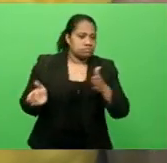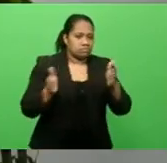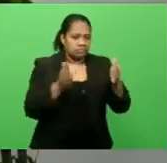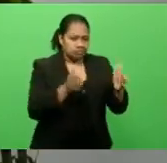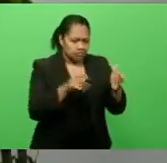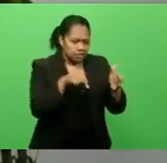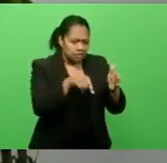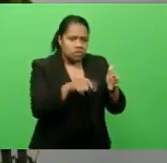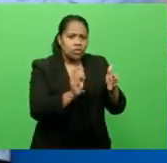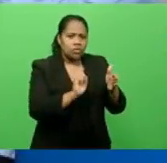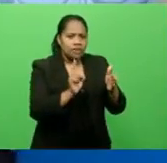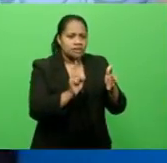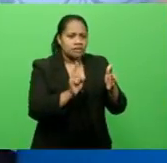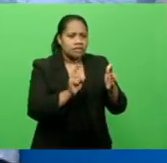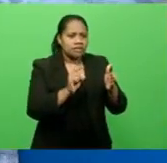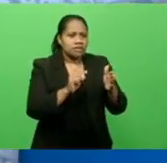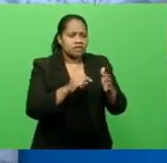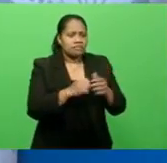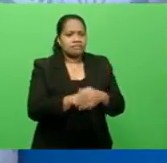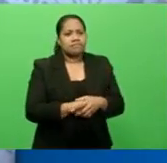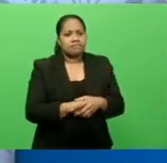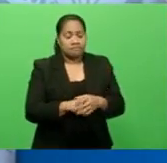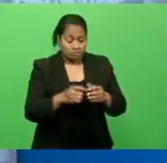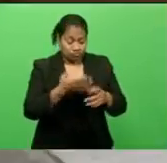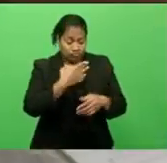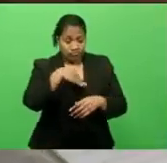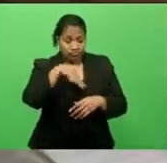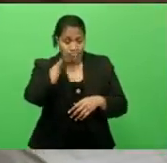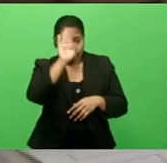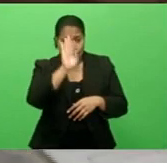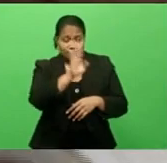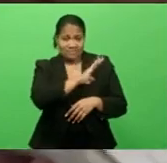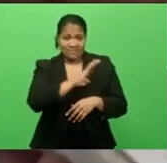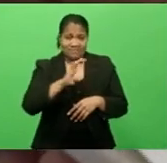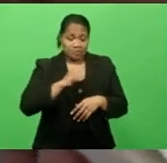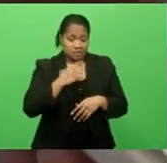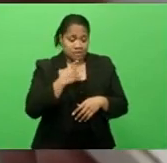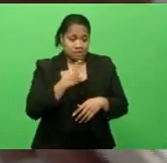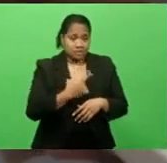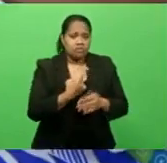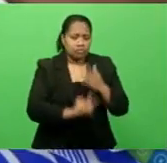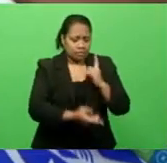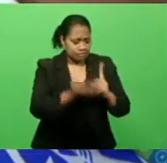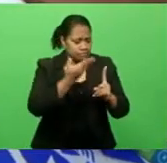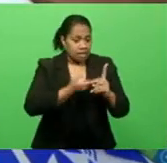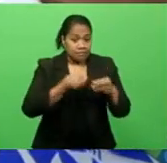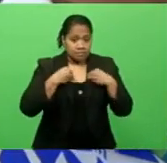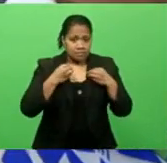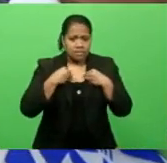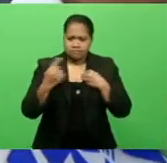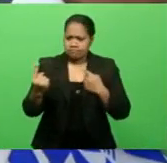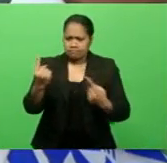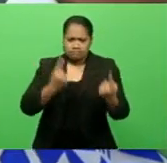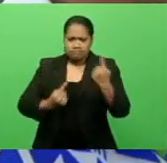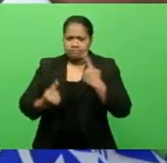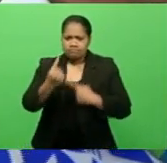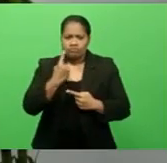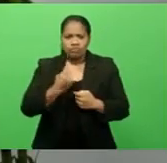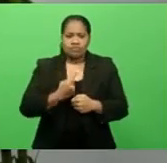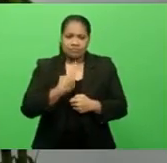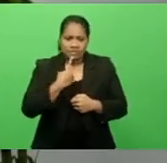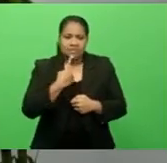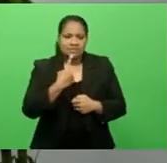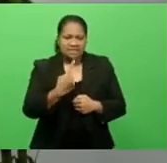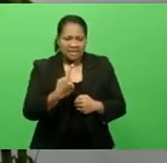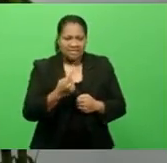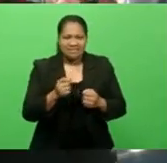system of willful compliance. Chief Executive Joel Ibrahim says businesses have also been coming forward and admitting their breaches.